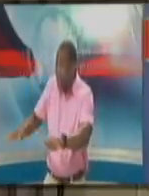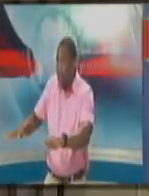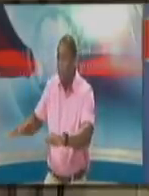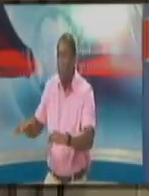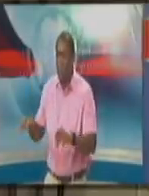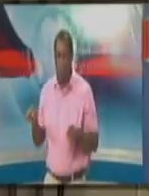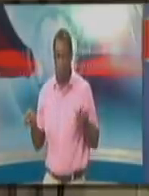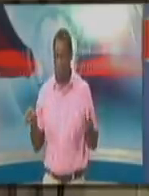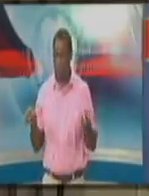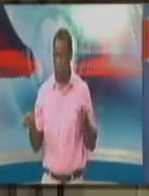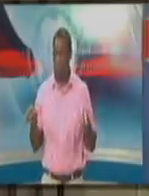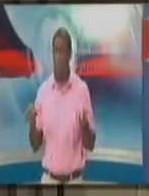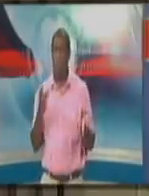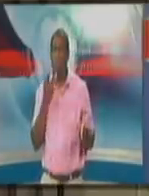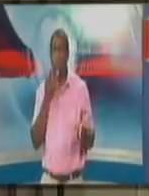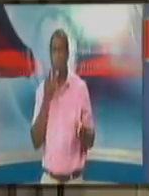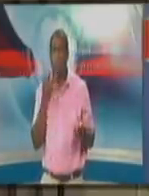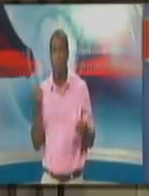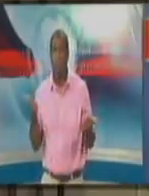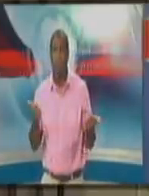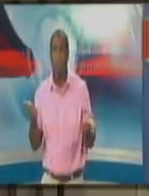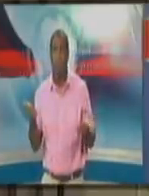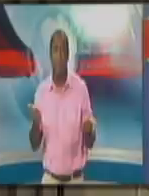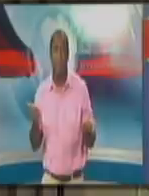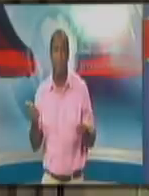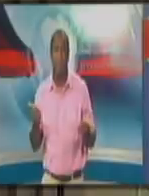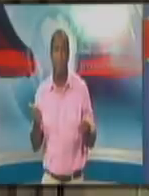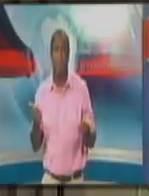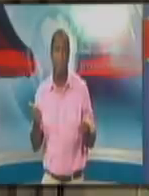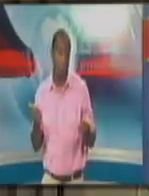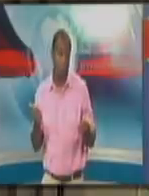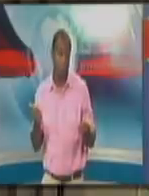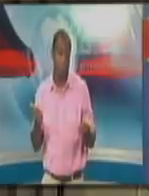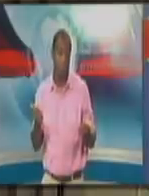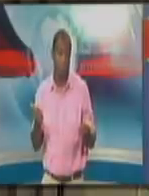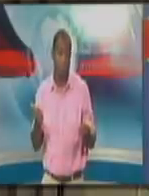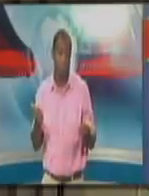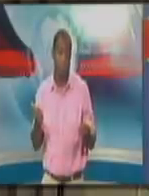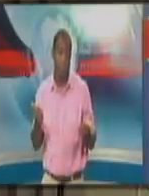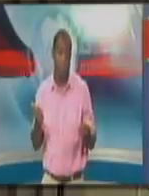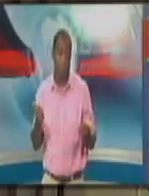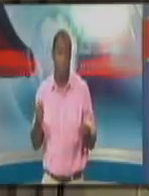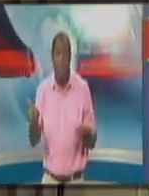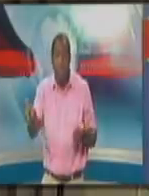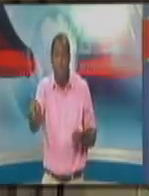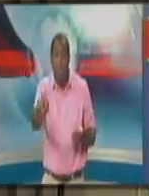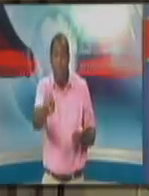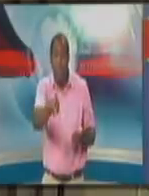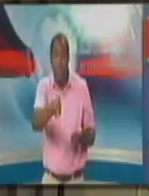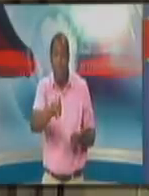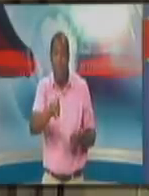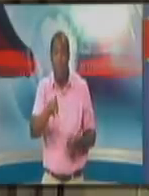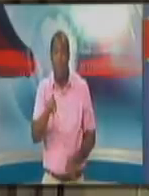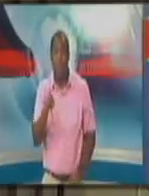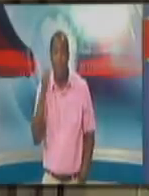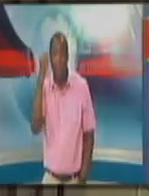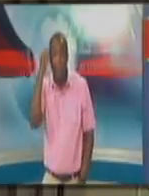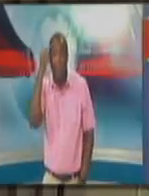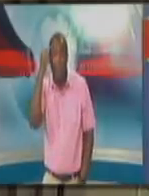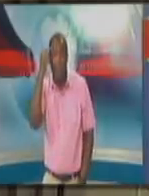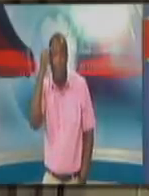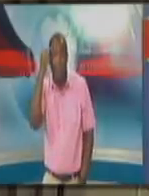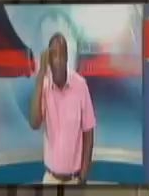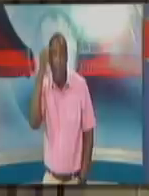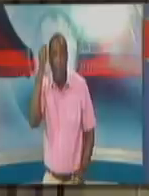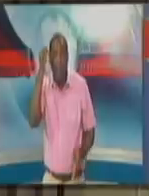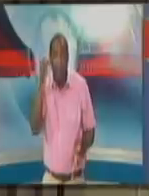play our part in this pandemic. This is new, and I understand and I empathize with all those who want to